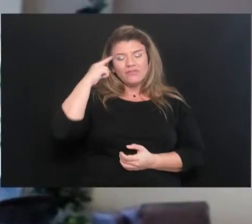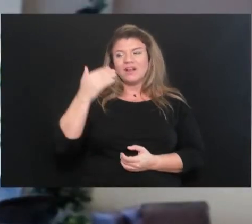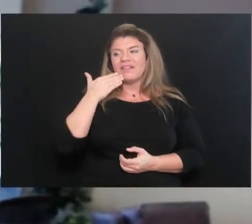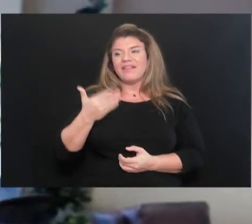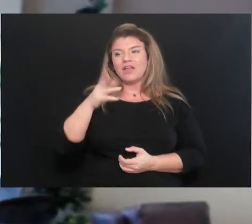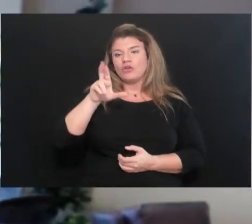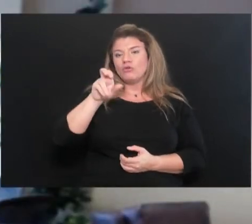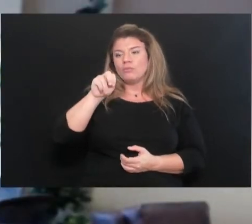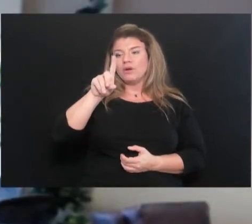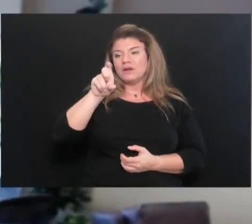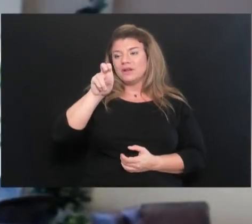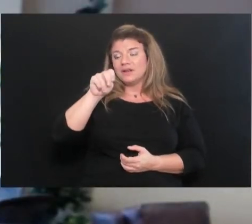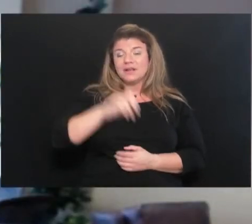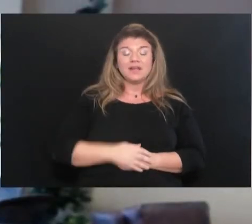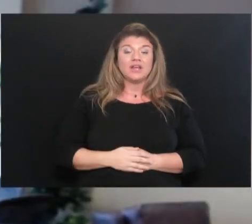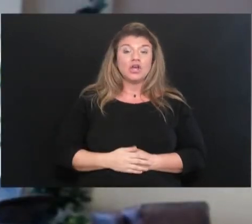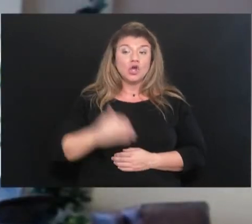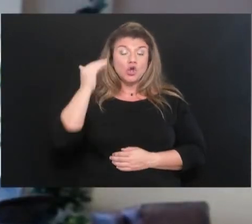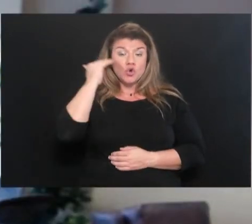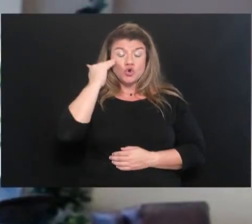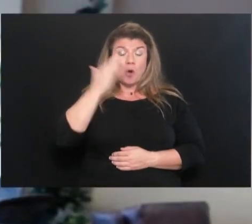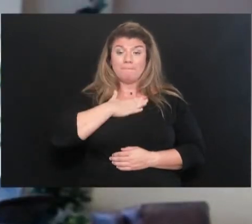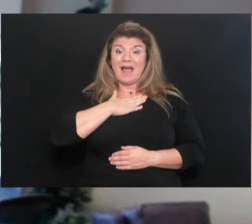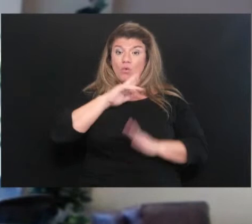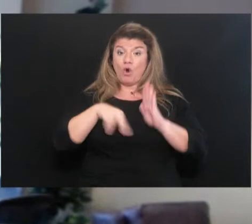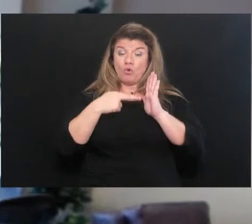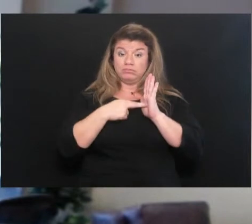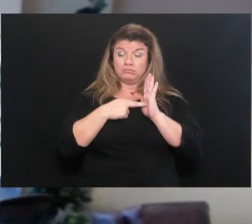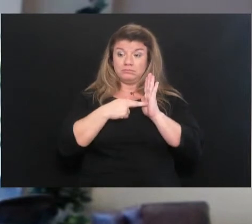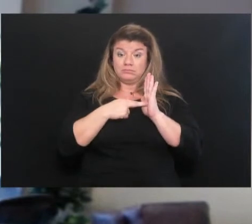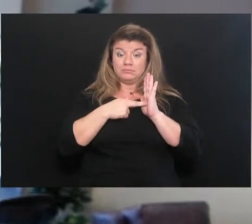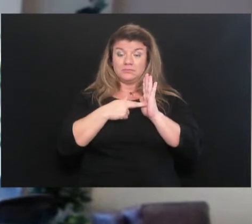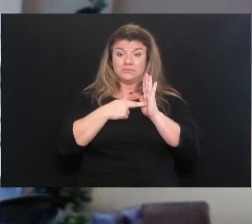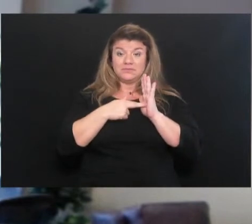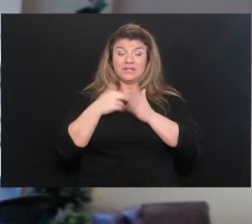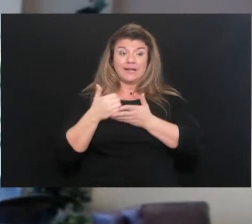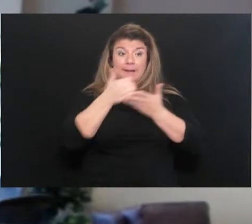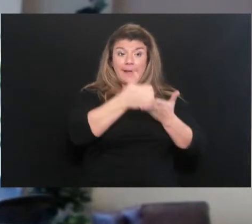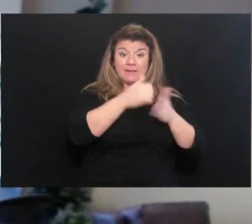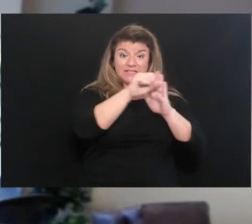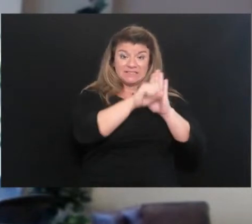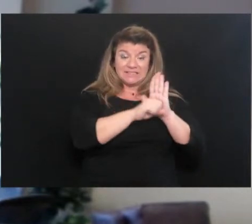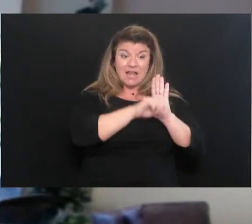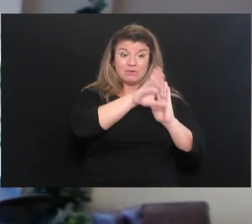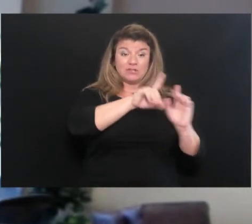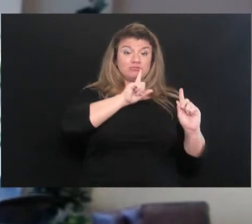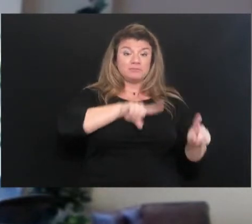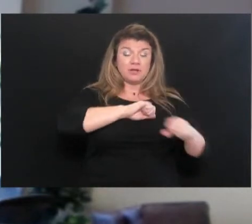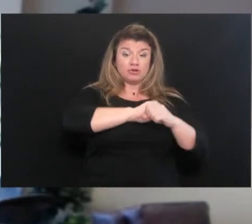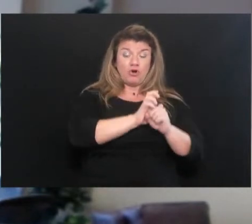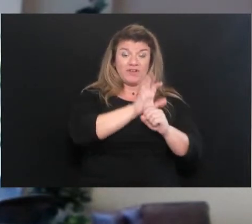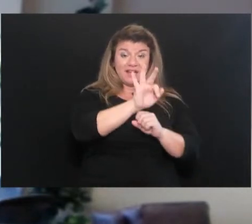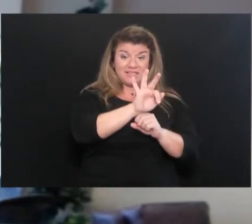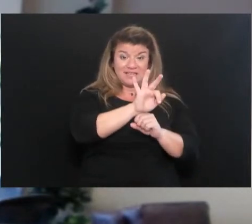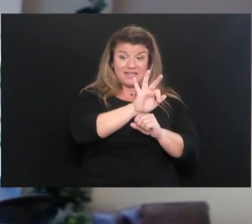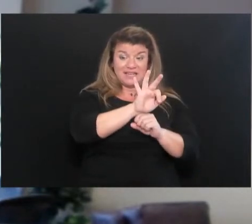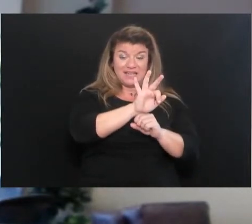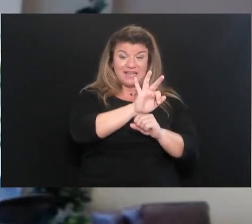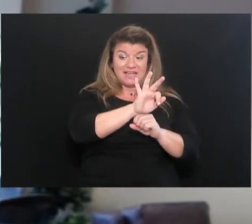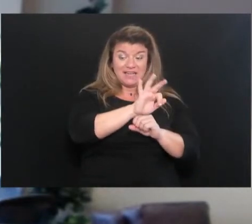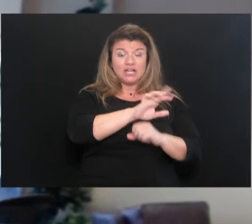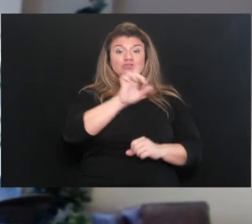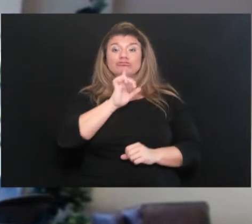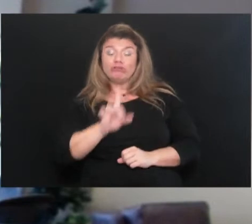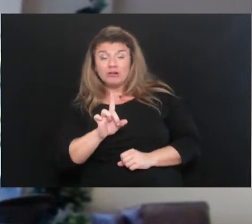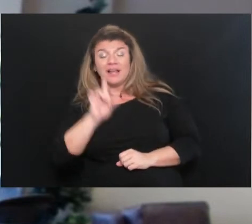Brendan. In my role in helping the state with its response to COVID-19, certainly